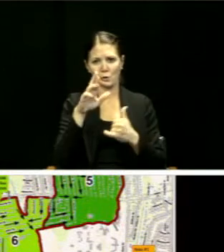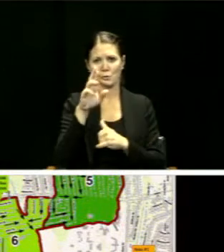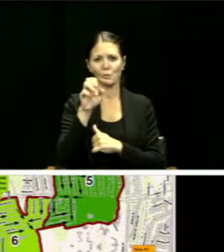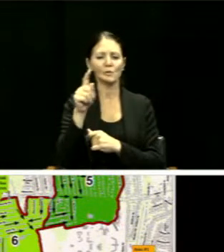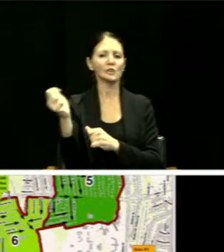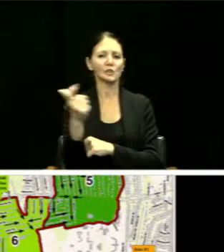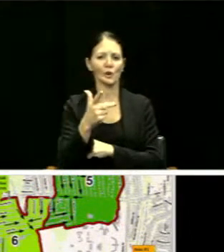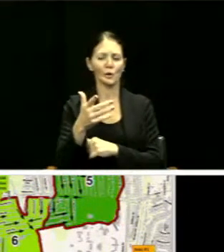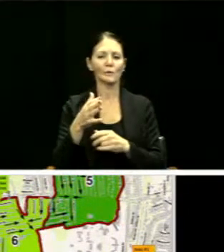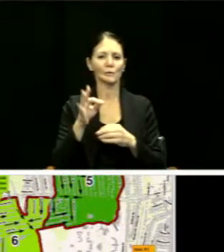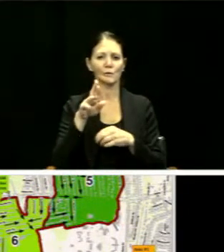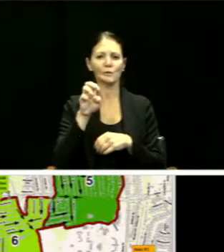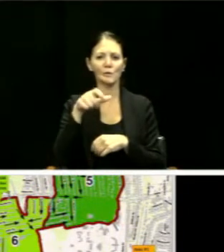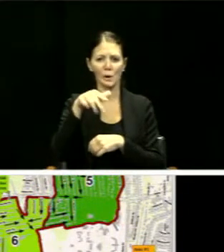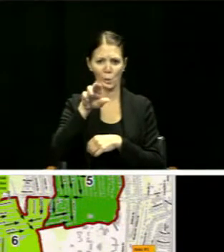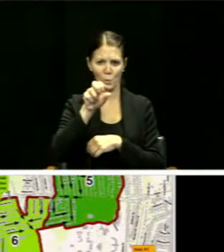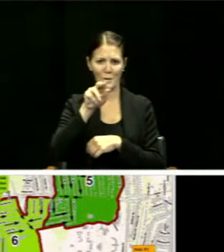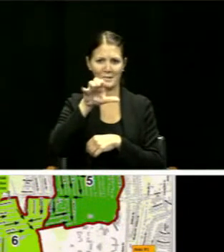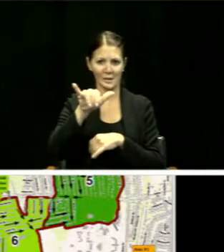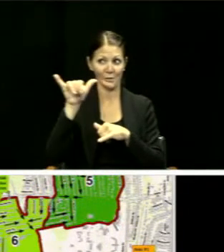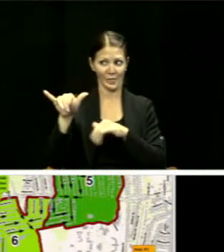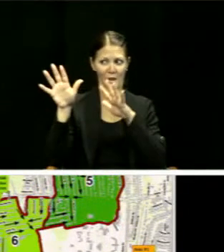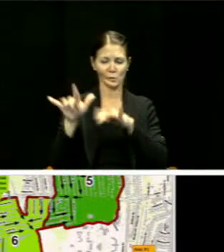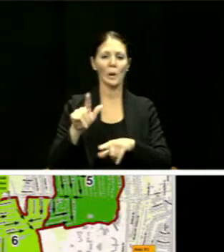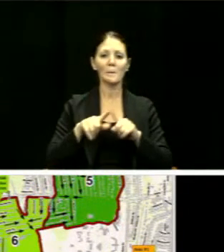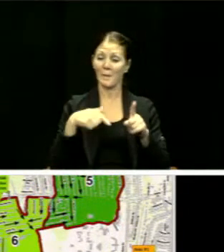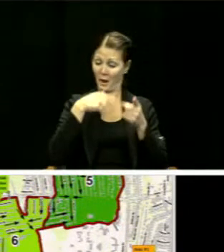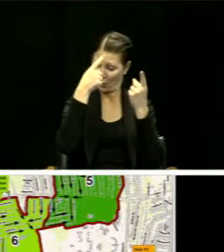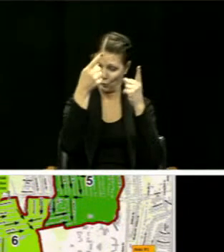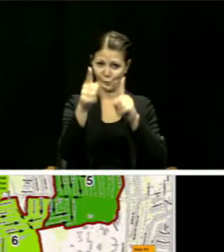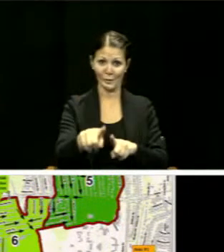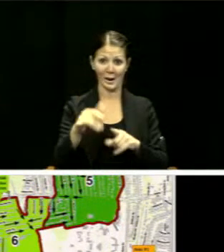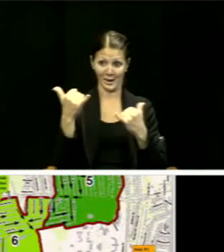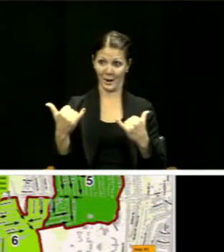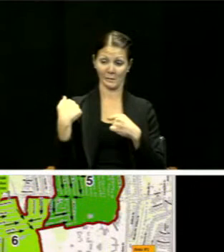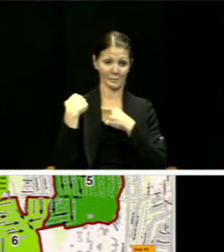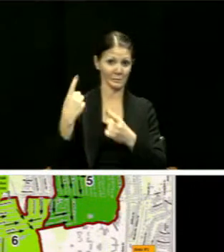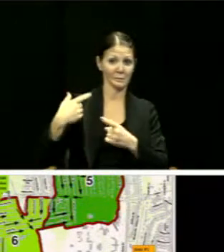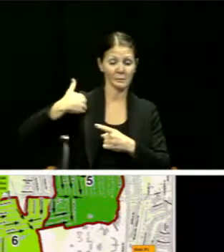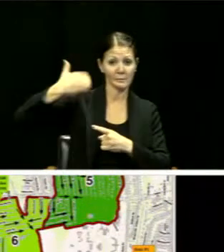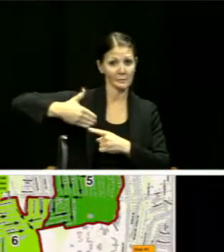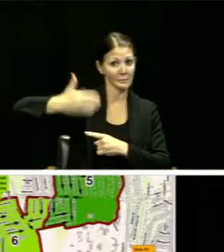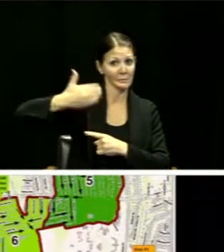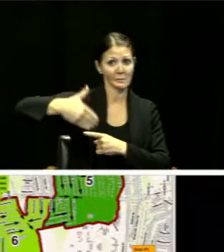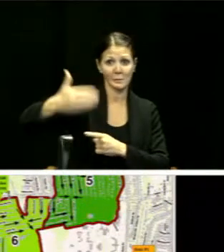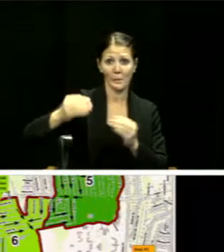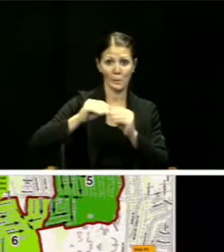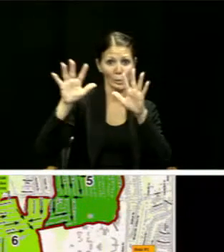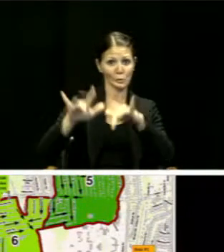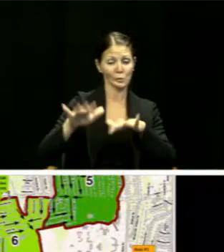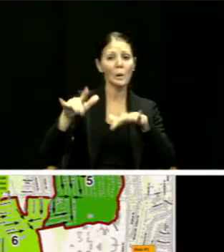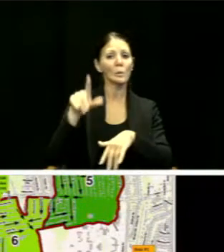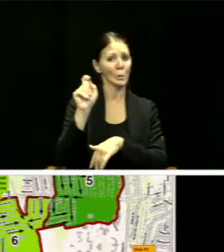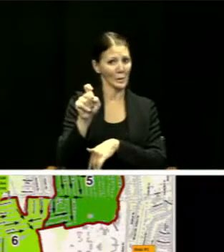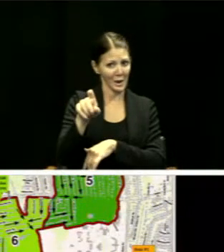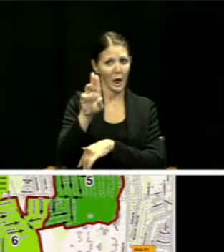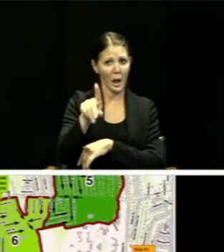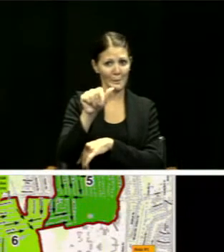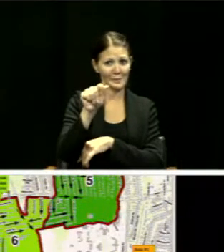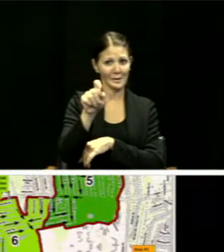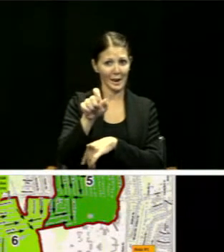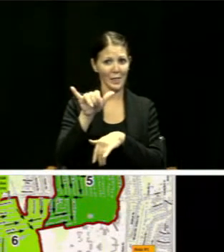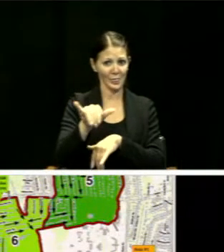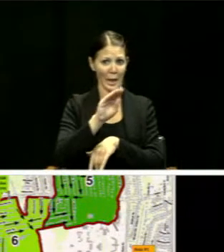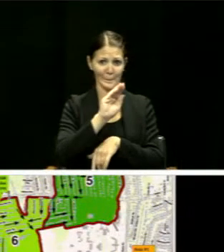I totally agree with you that these storms are happening in a much more frequent level, and the map should be updated. Cindy, do you have anything to add to